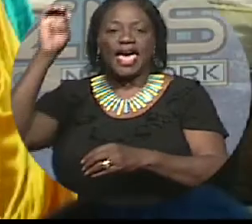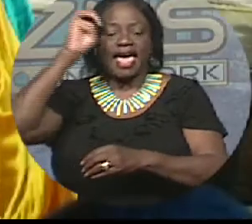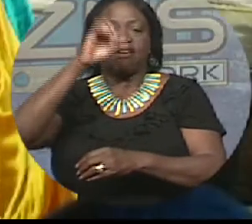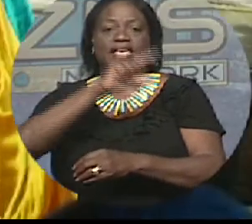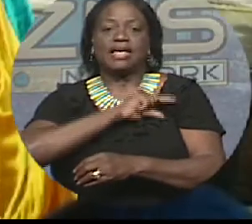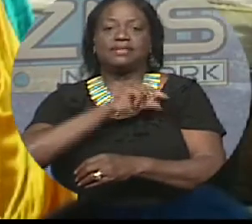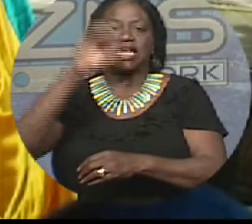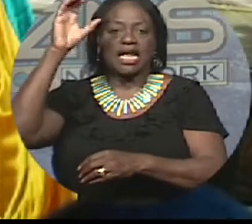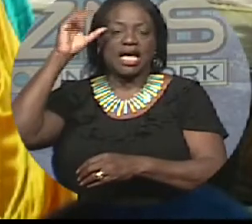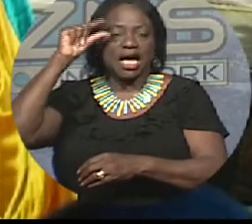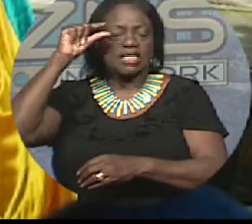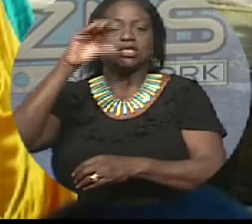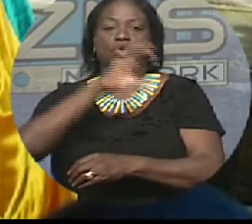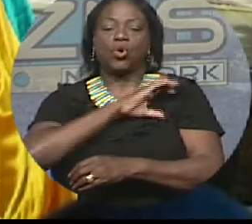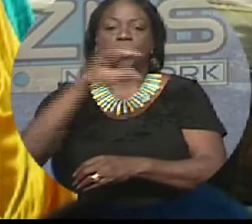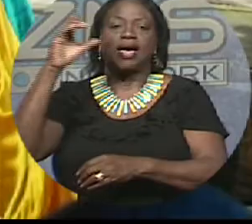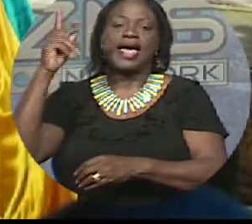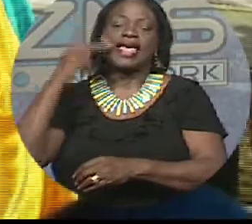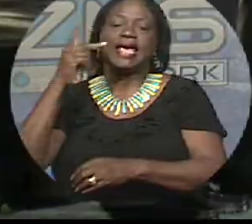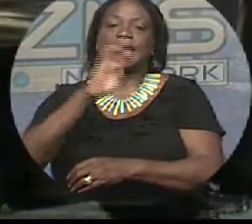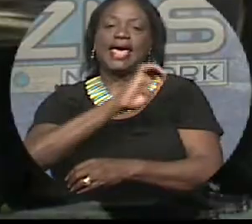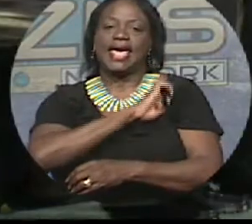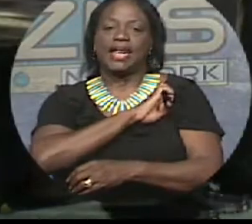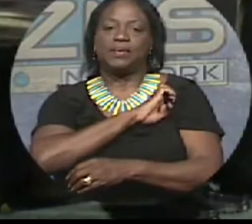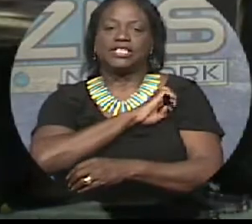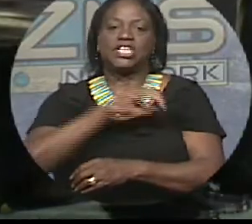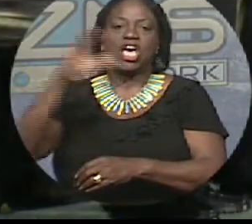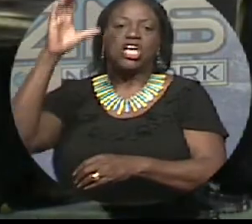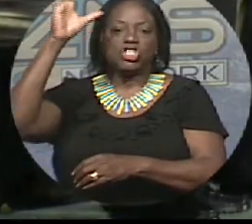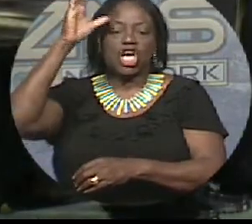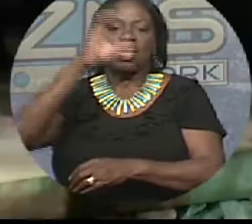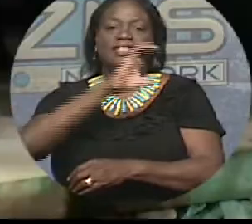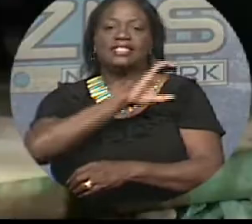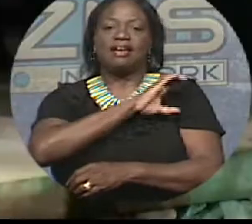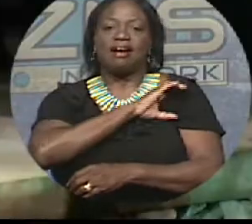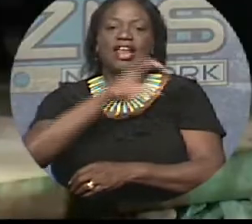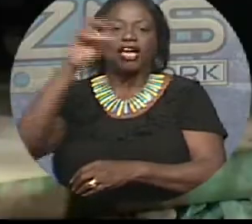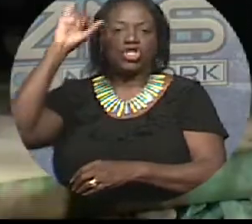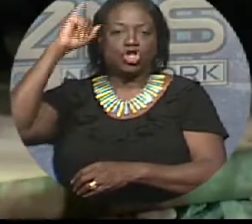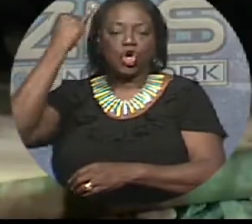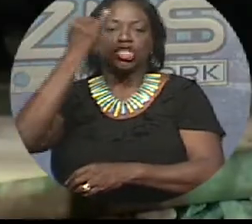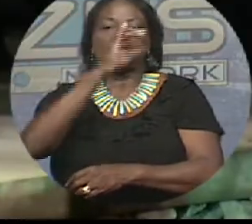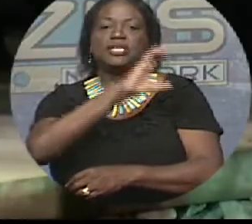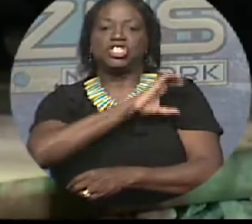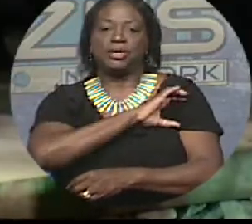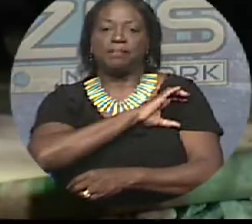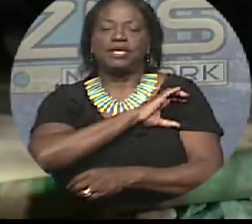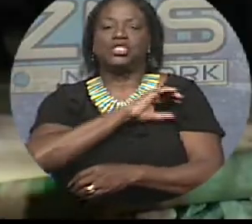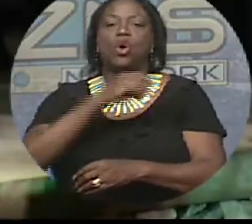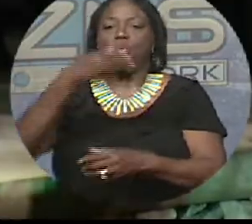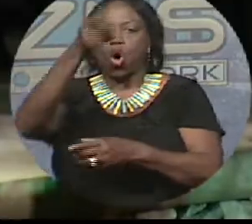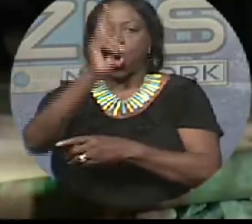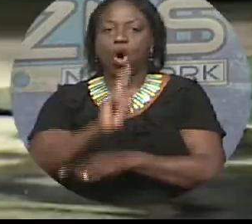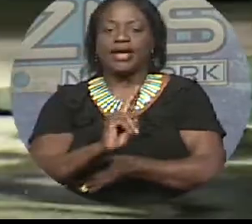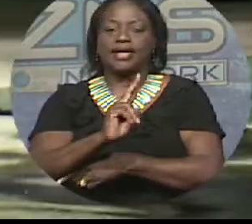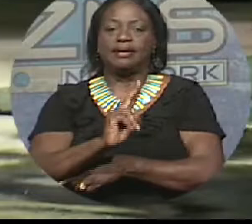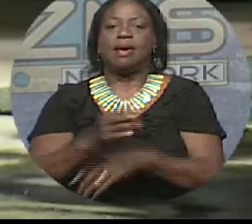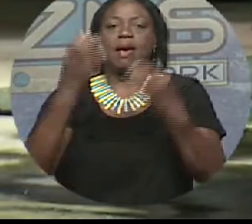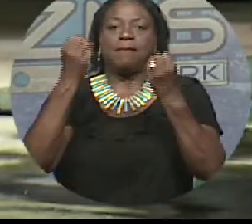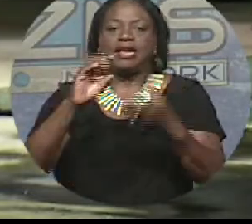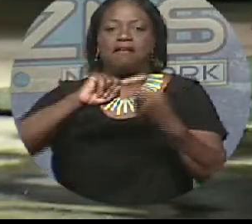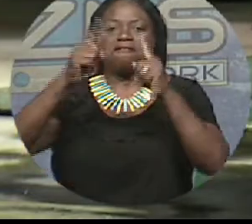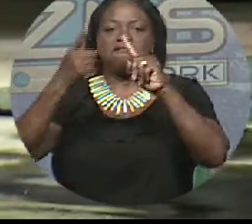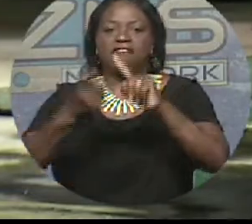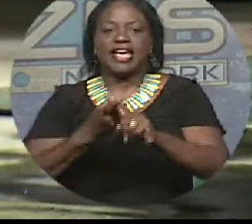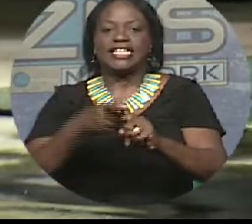Gus Cooper, and Kayla Edwards. Veteran broadcaster Charles Carter and John Chippy Chipman were also honored. Dozens of friends and family